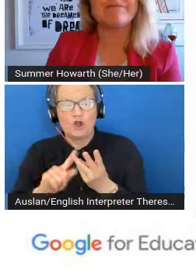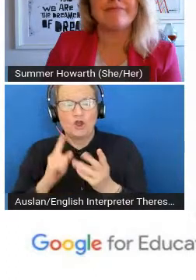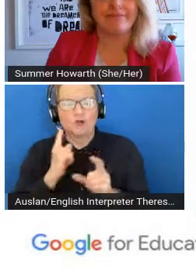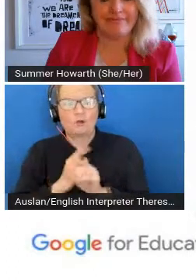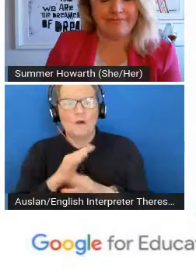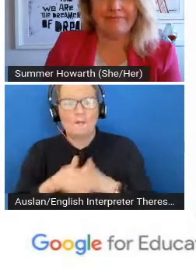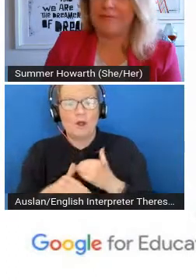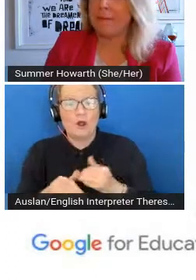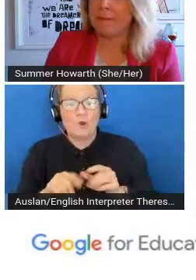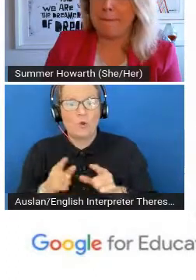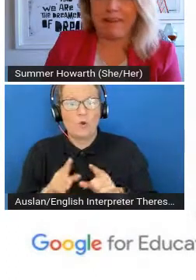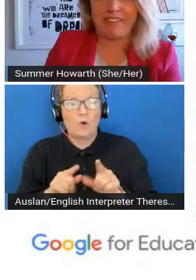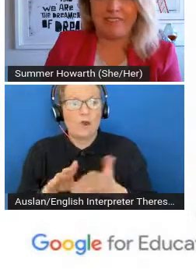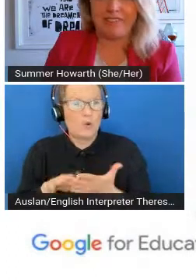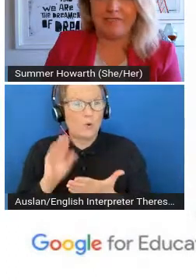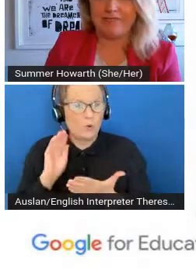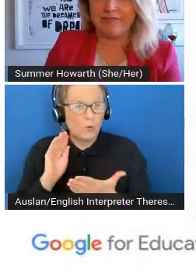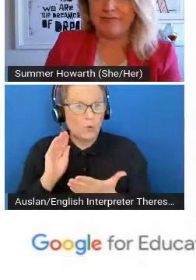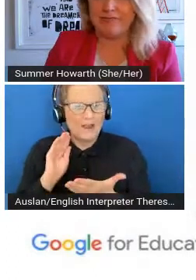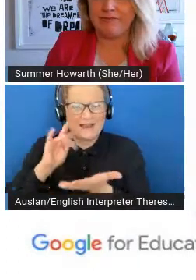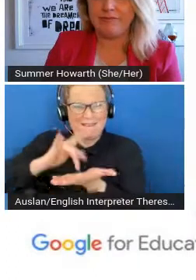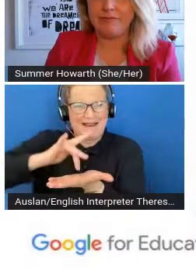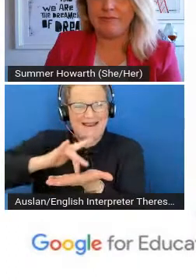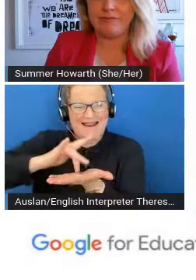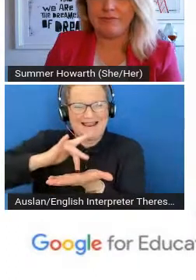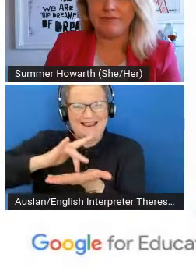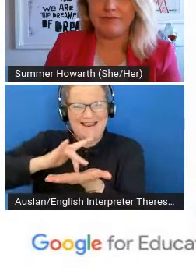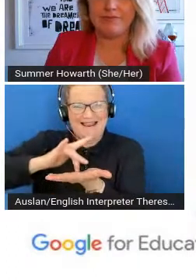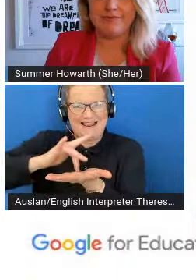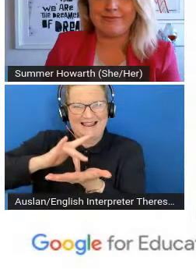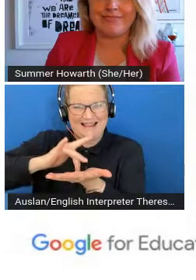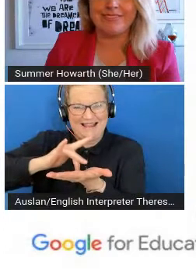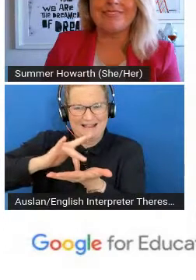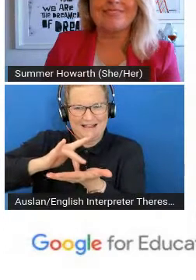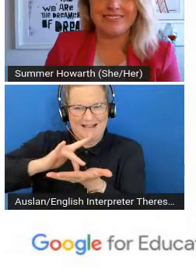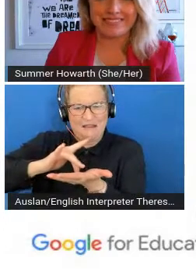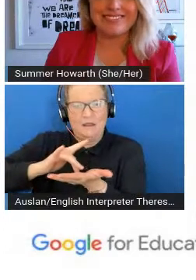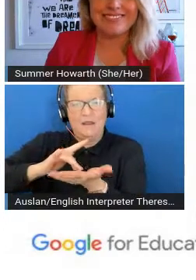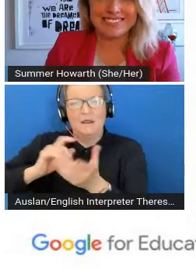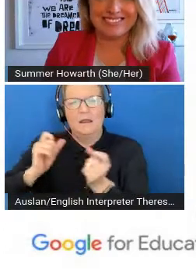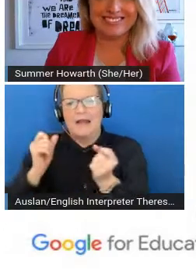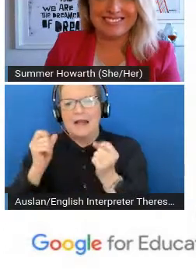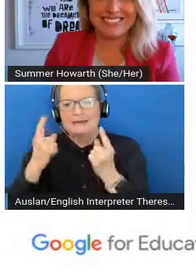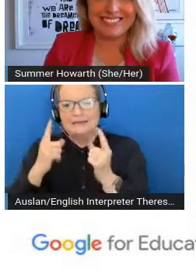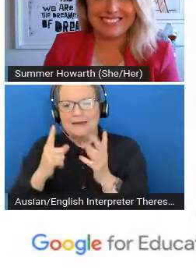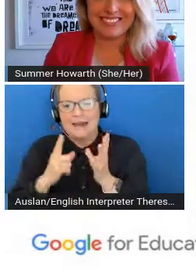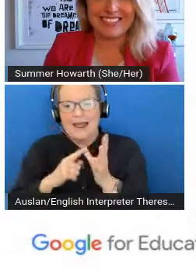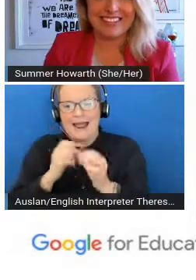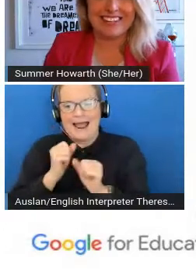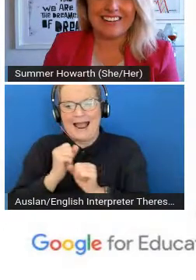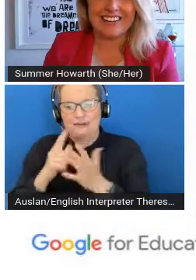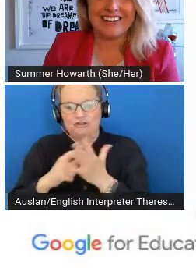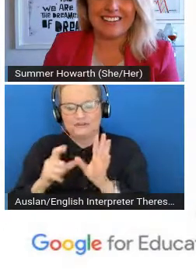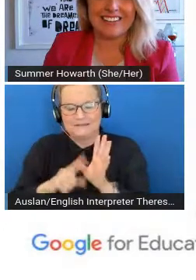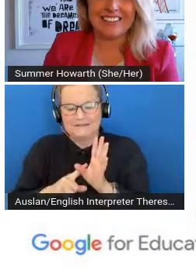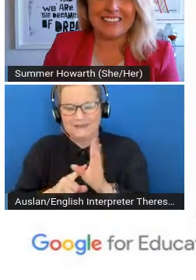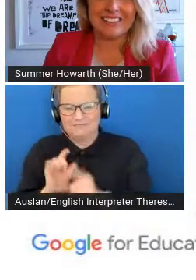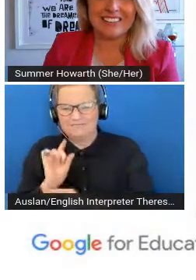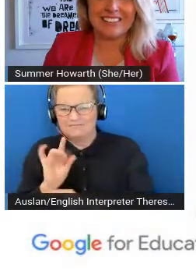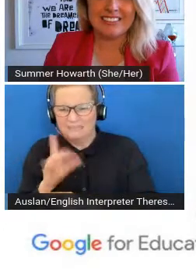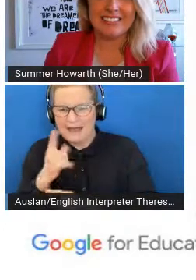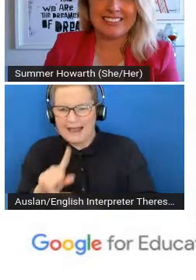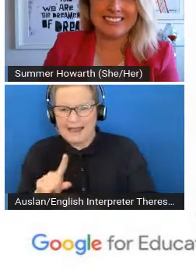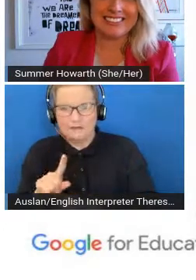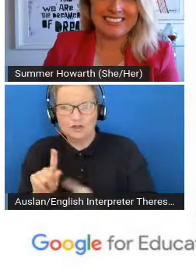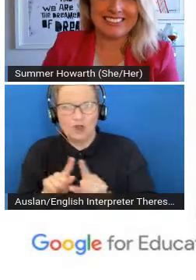of inquiry. So we're really trying to understand agency and learning growth. So if you do